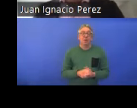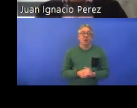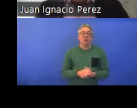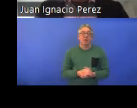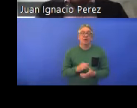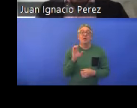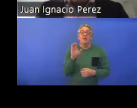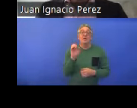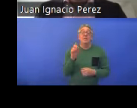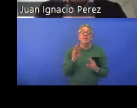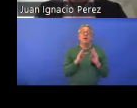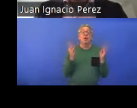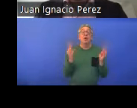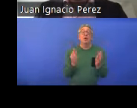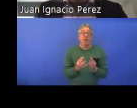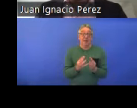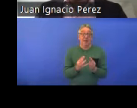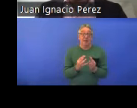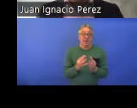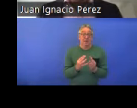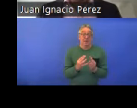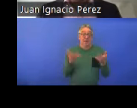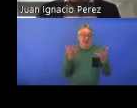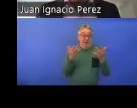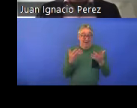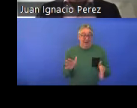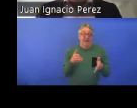tackled the situation of asylum seekers, refugees,